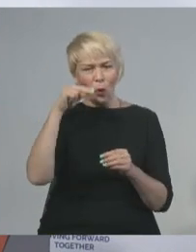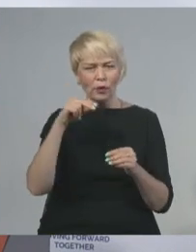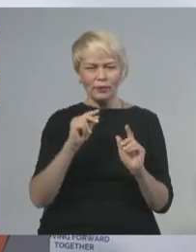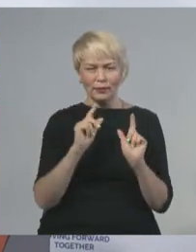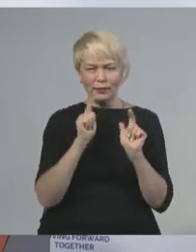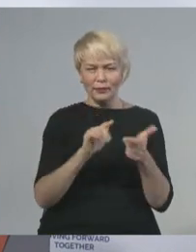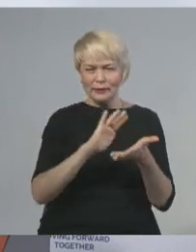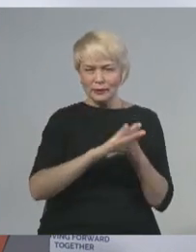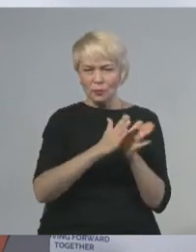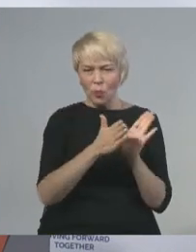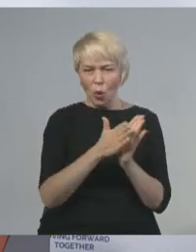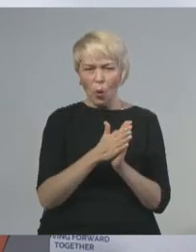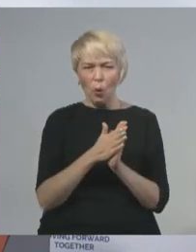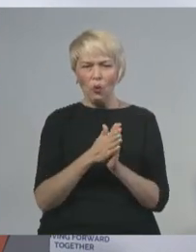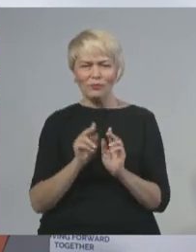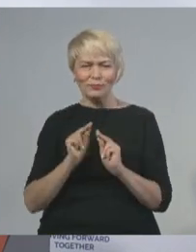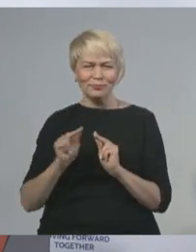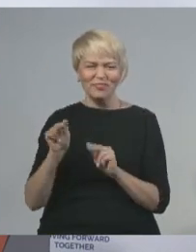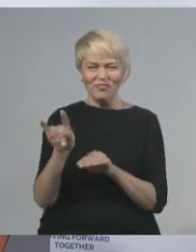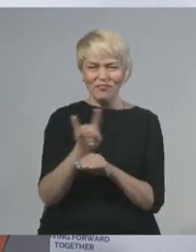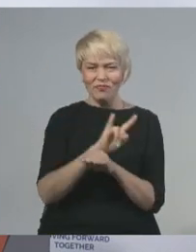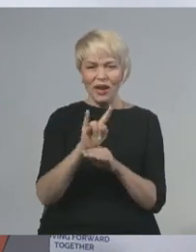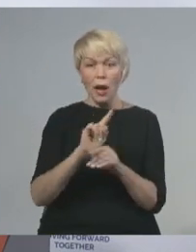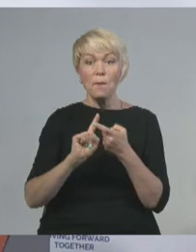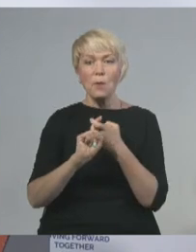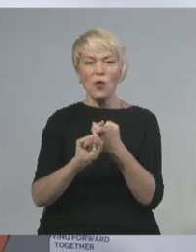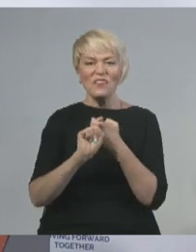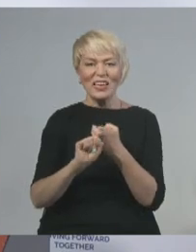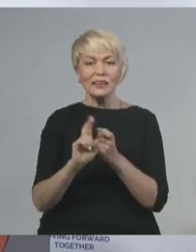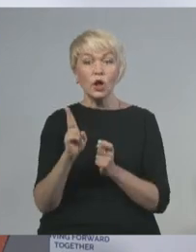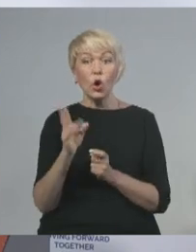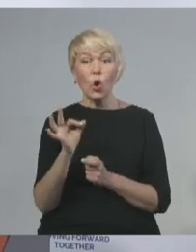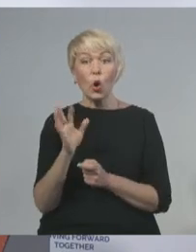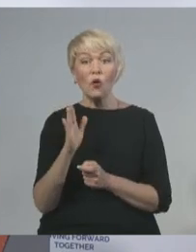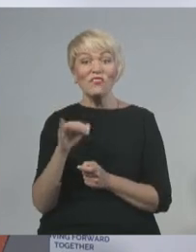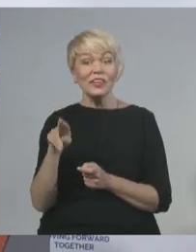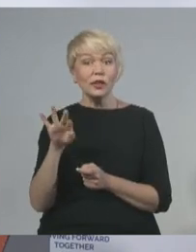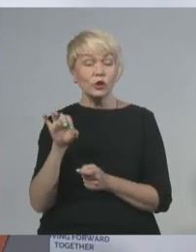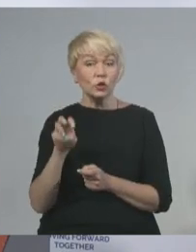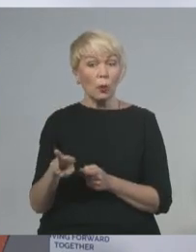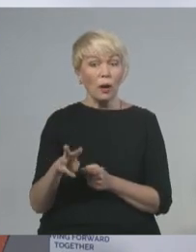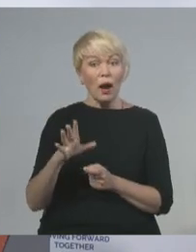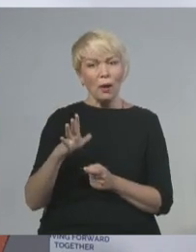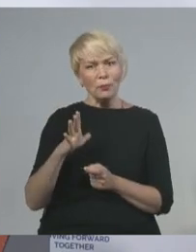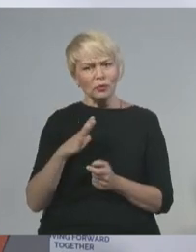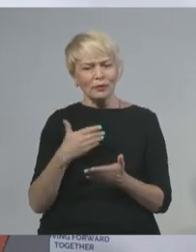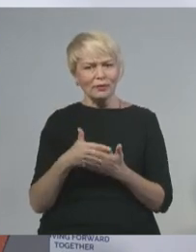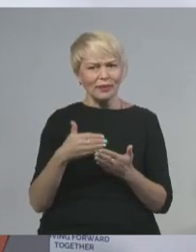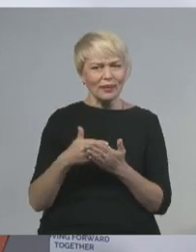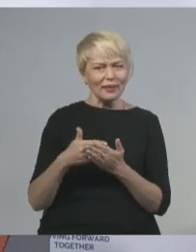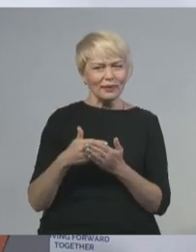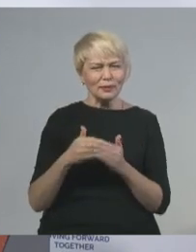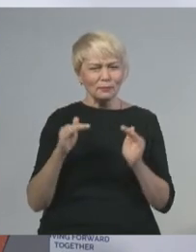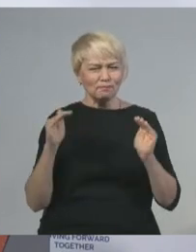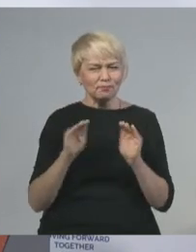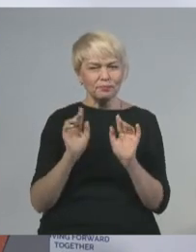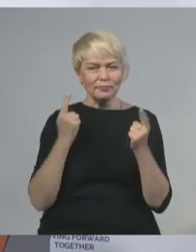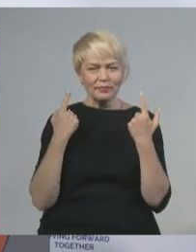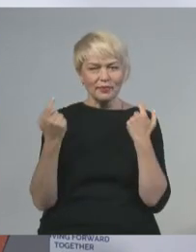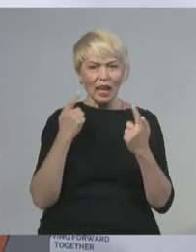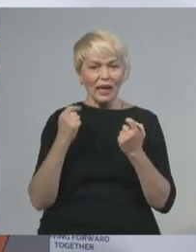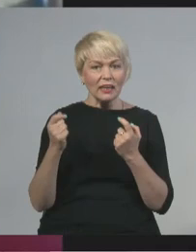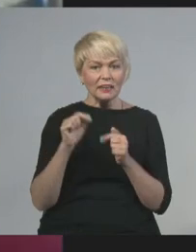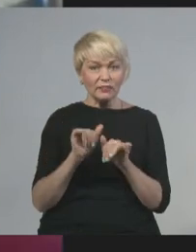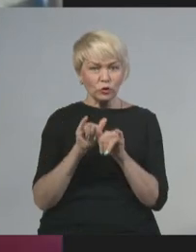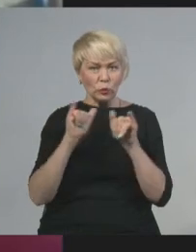there were some narratives which were extremely popular in poland can you name them well the